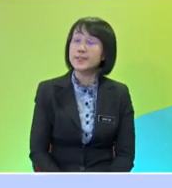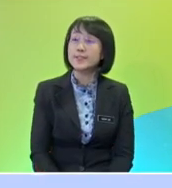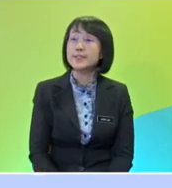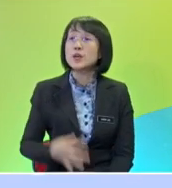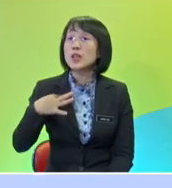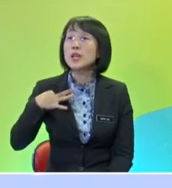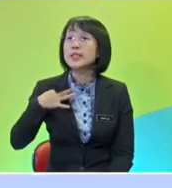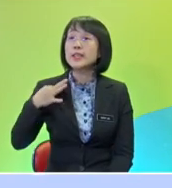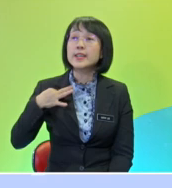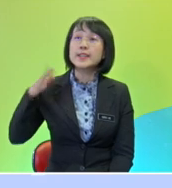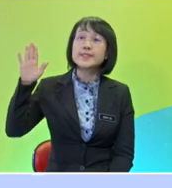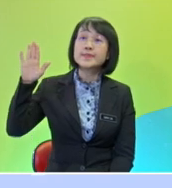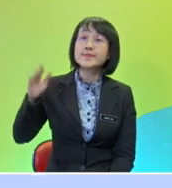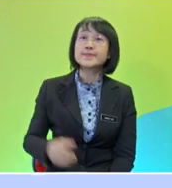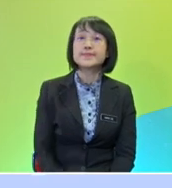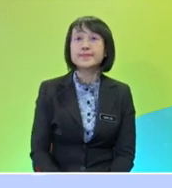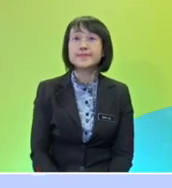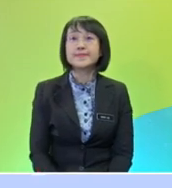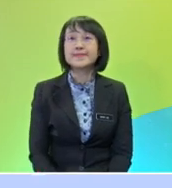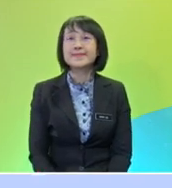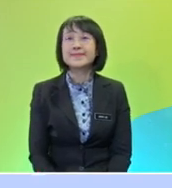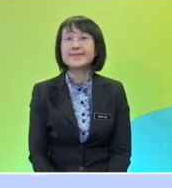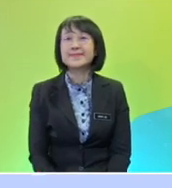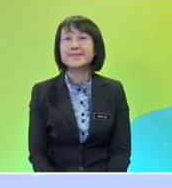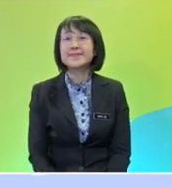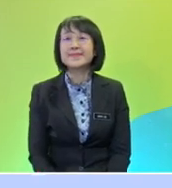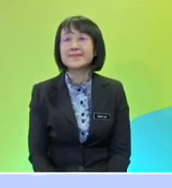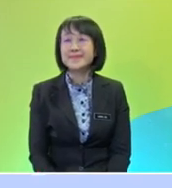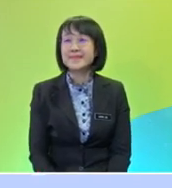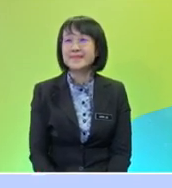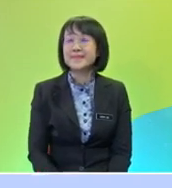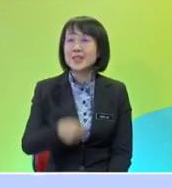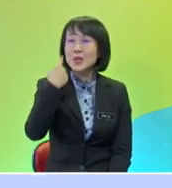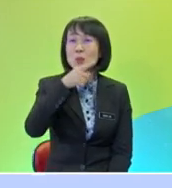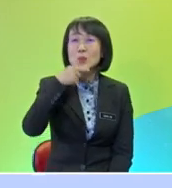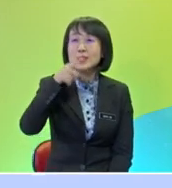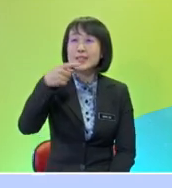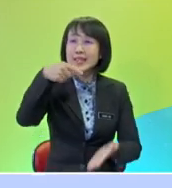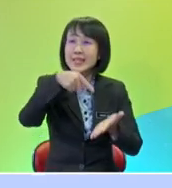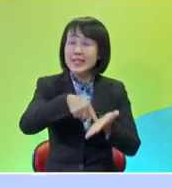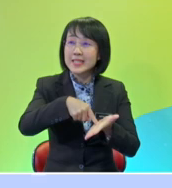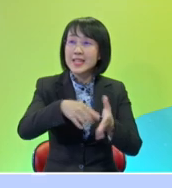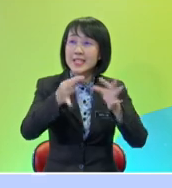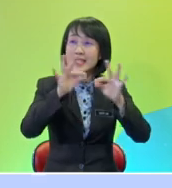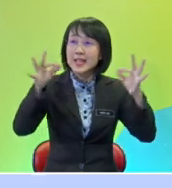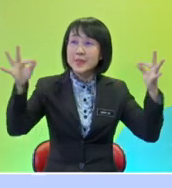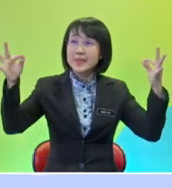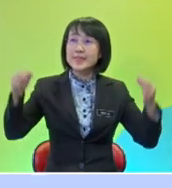first? For Cindy? Aiden. Aiden. So Aiden, who said this one, this statement?